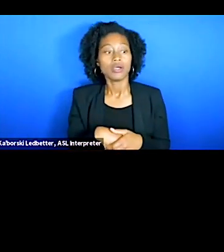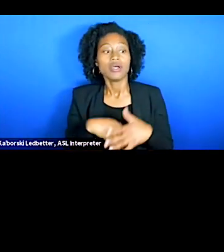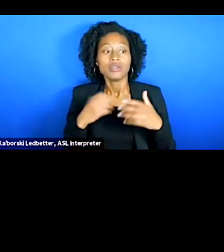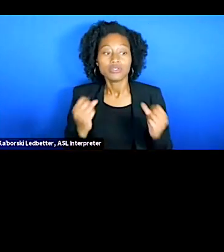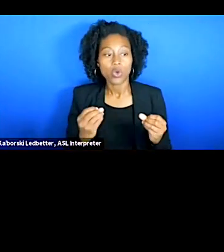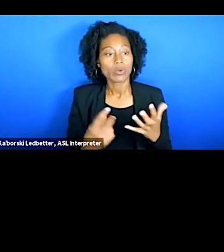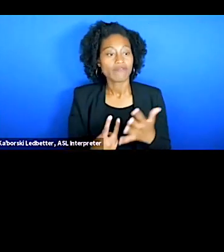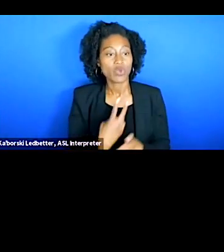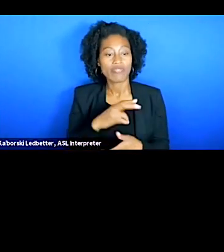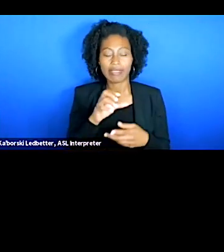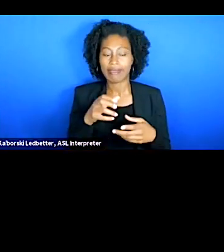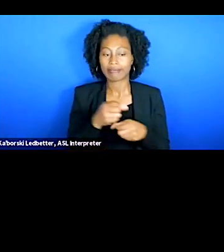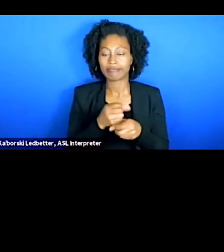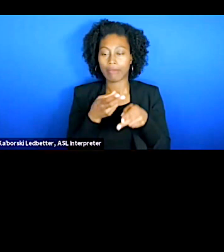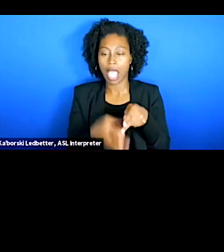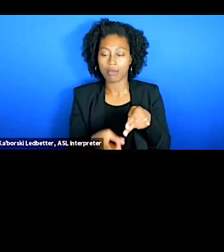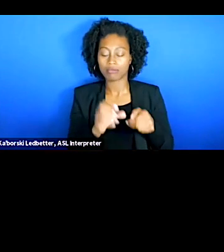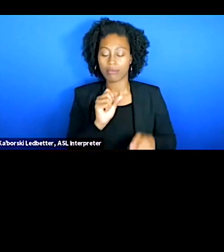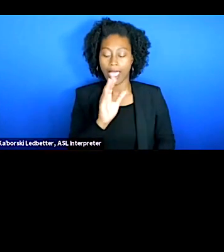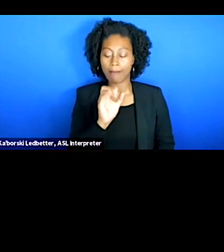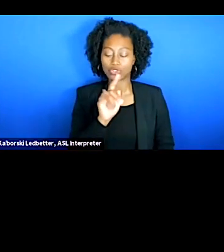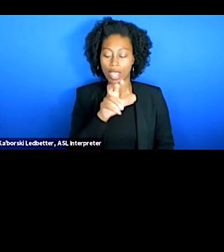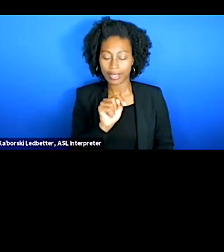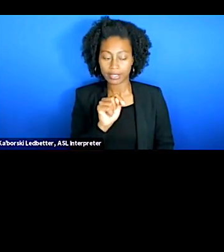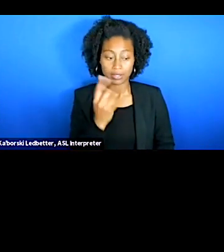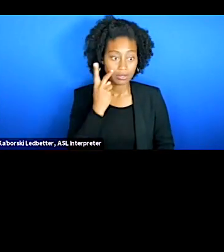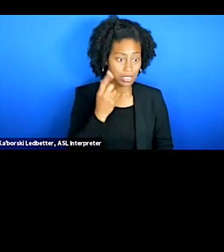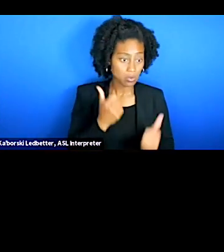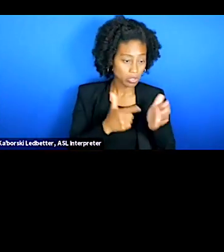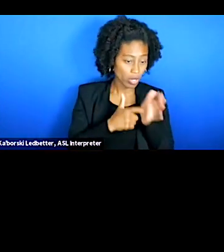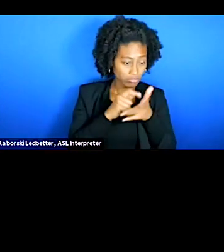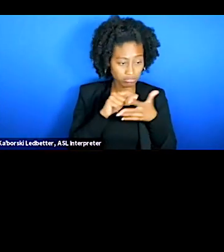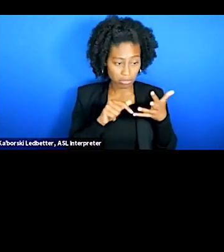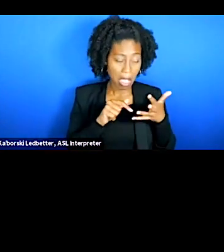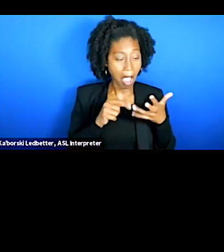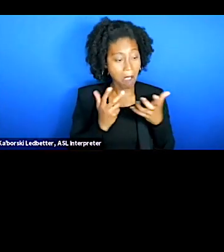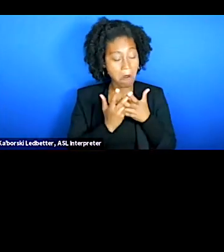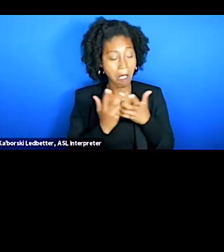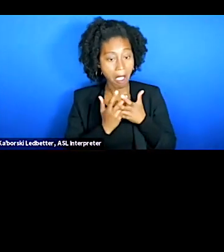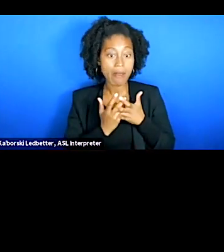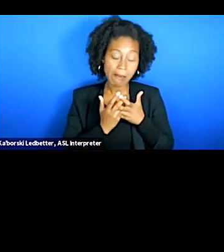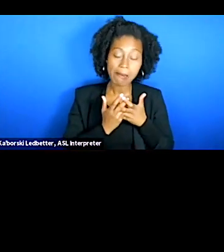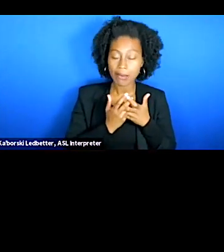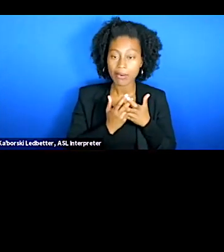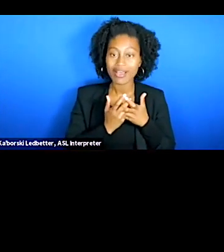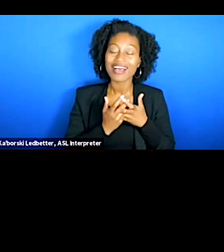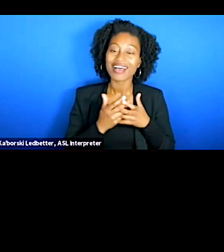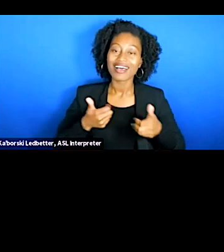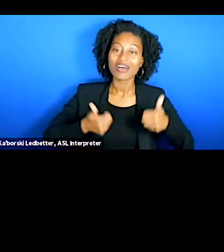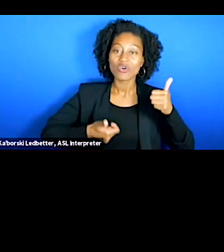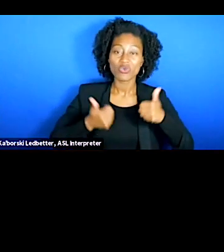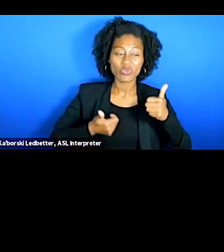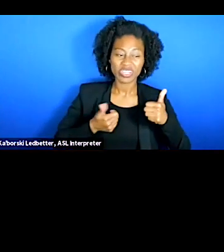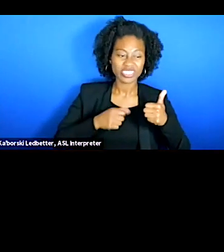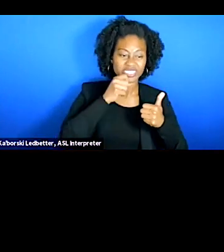which criteria the piece fulfills or may fulfill, that we are not sure yet, and which criteria it does